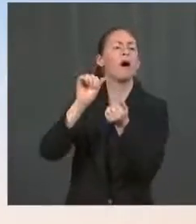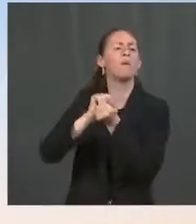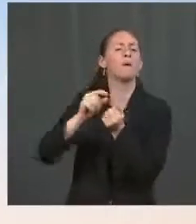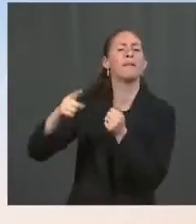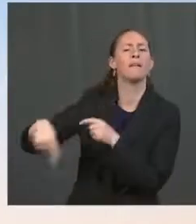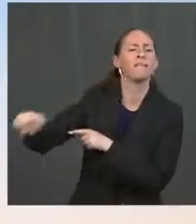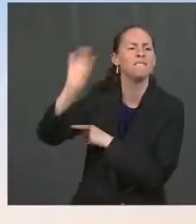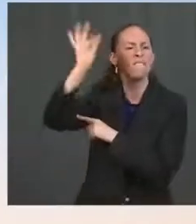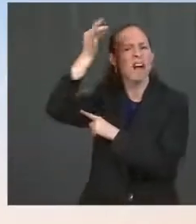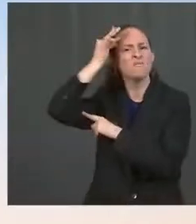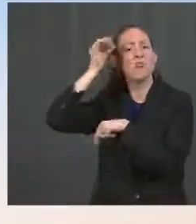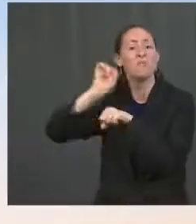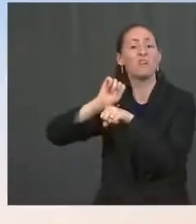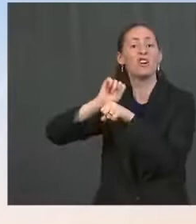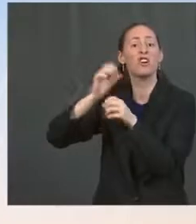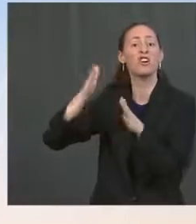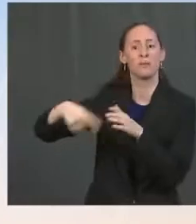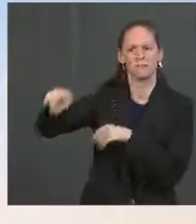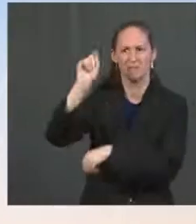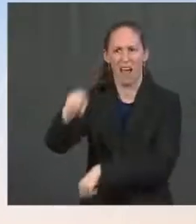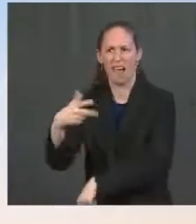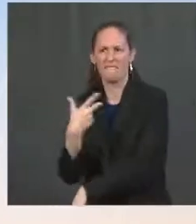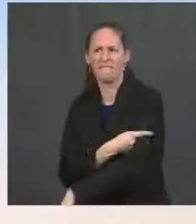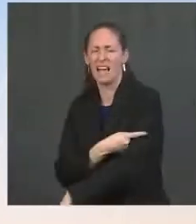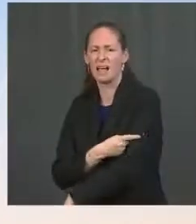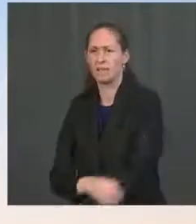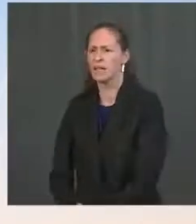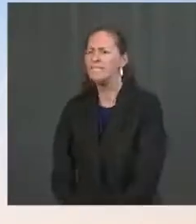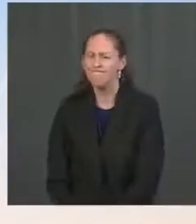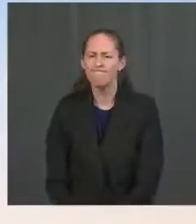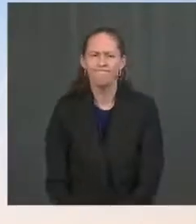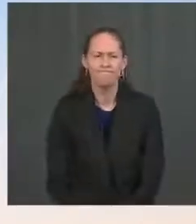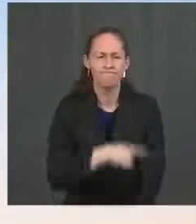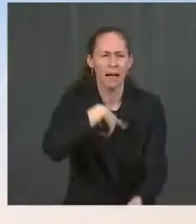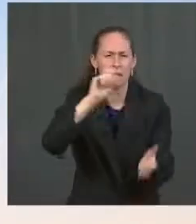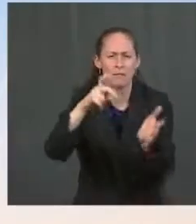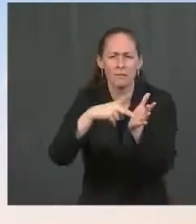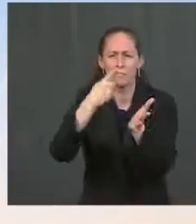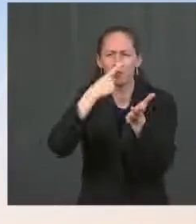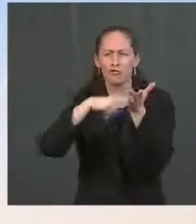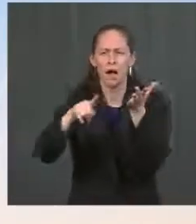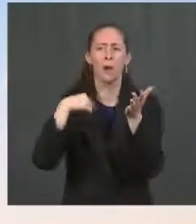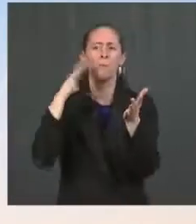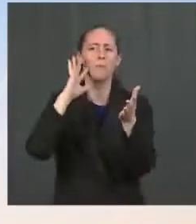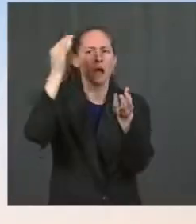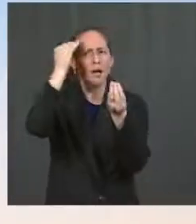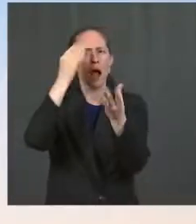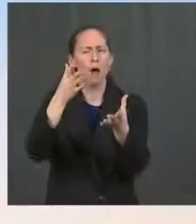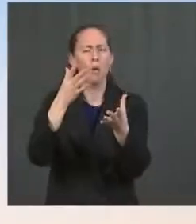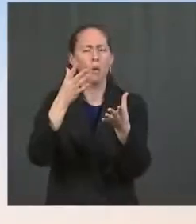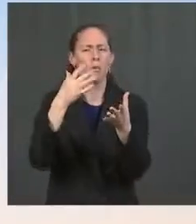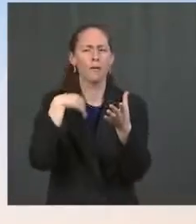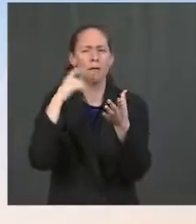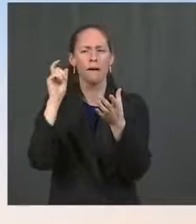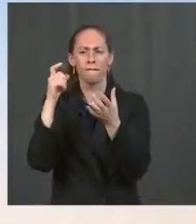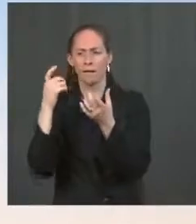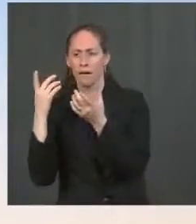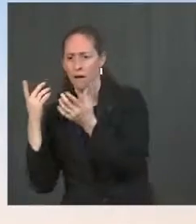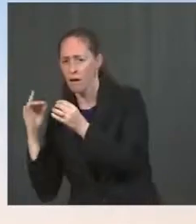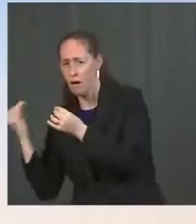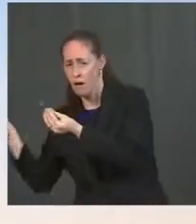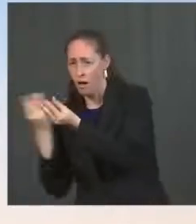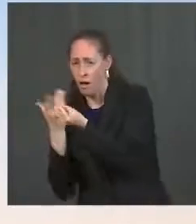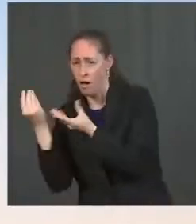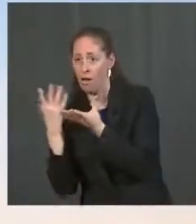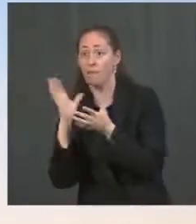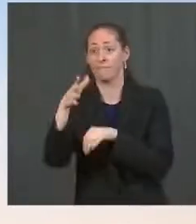That is the one piece of news that has been fully confirmed out there, which I can give a little bit more detail on, and I can check whether he had signed it this